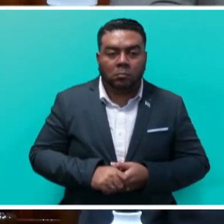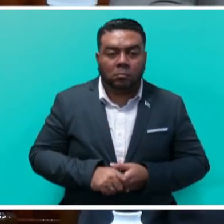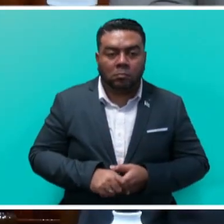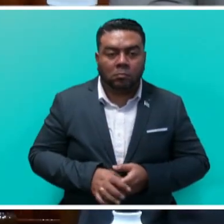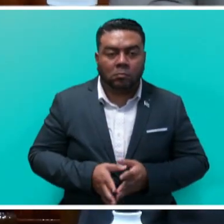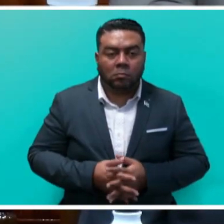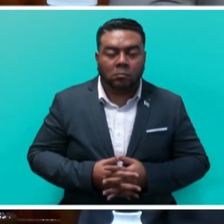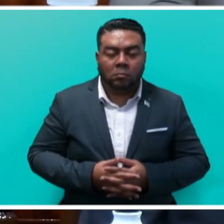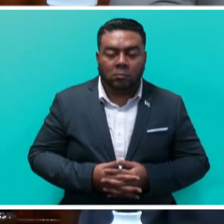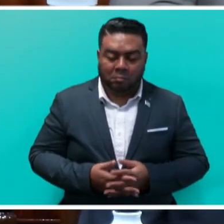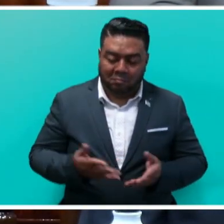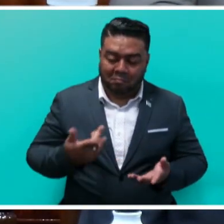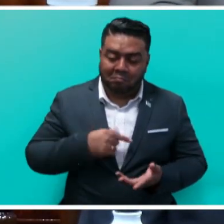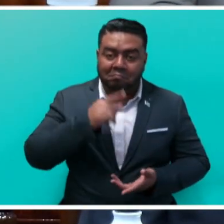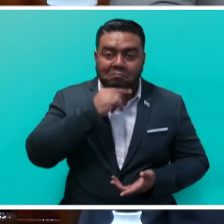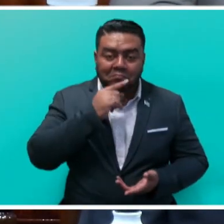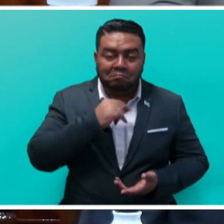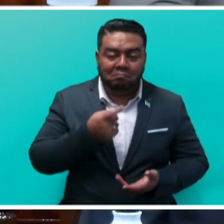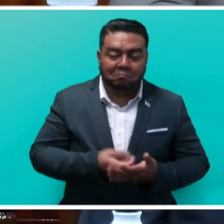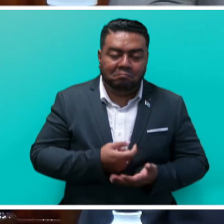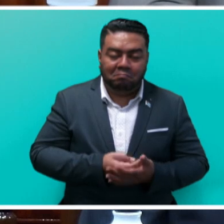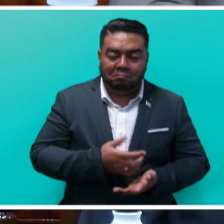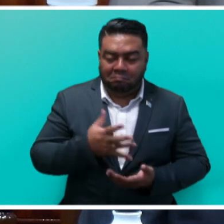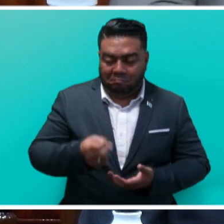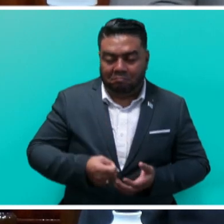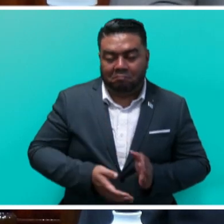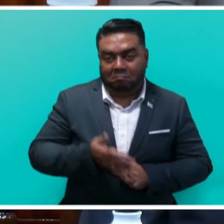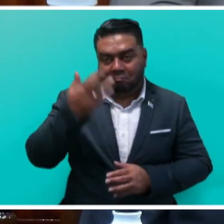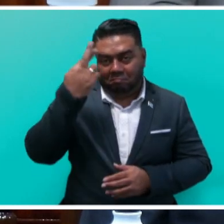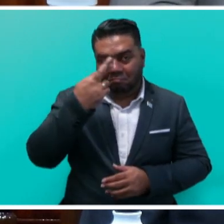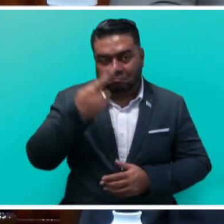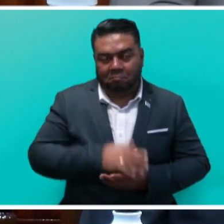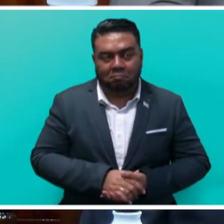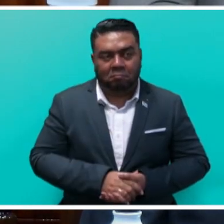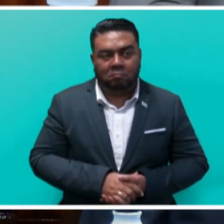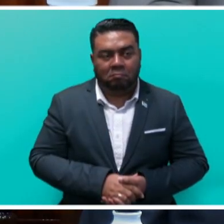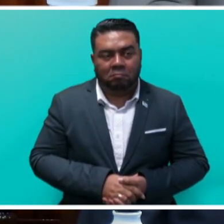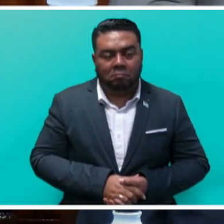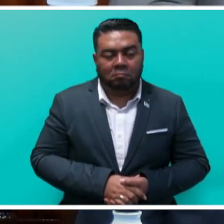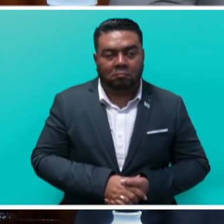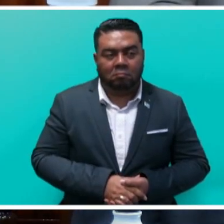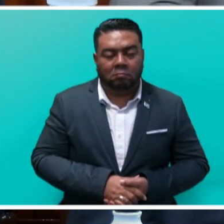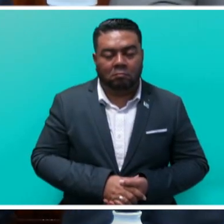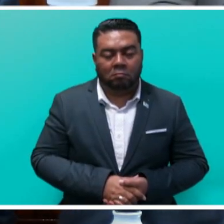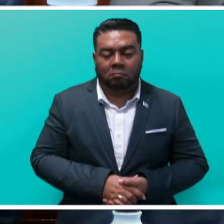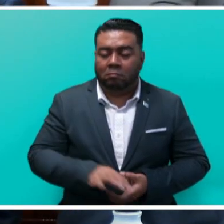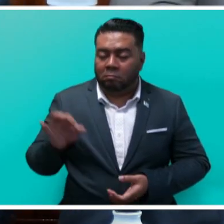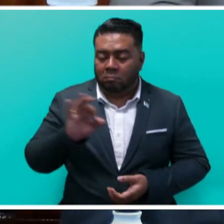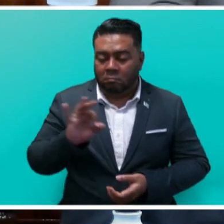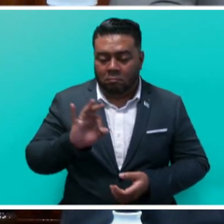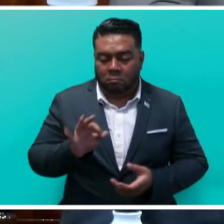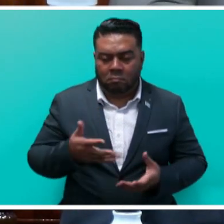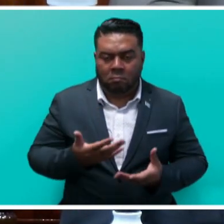as we all know, can entail significant risks, and without acceptable collateral to